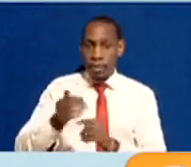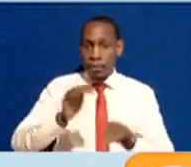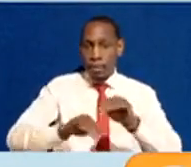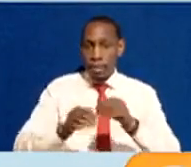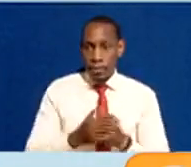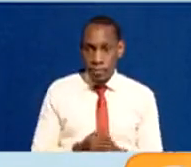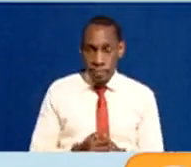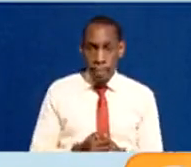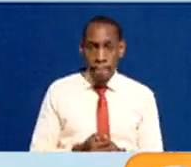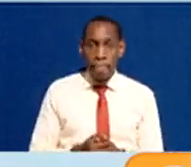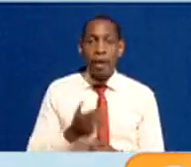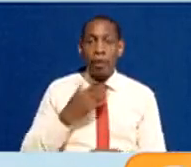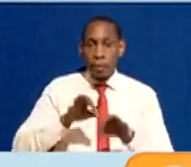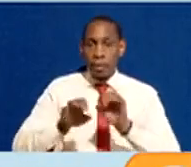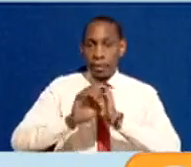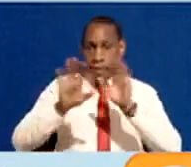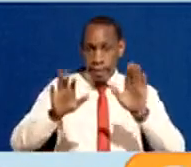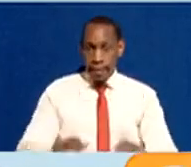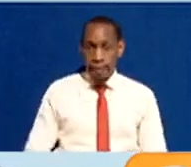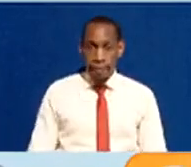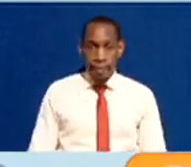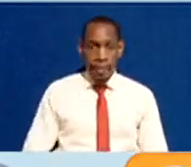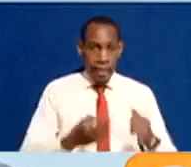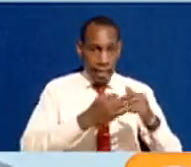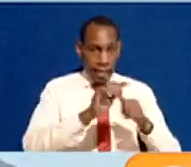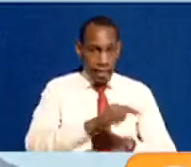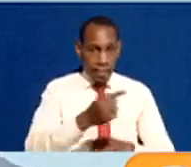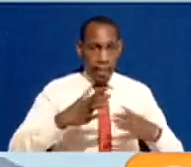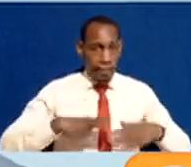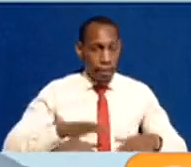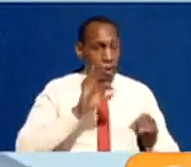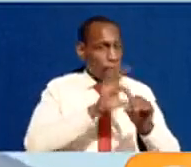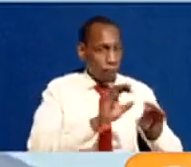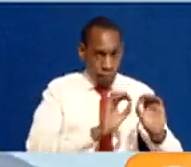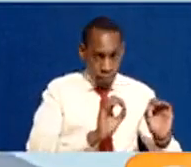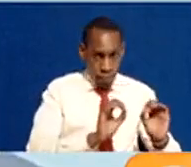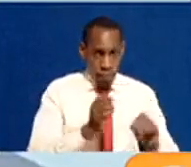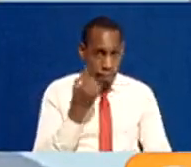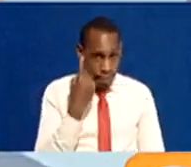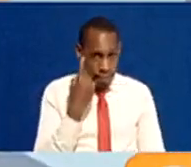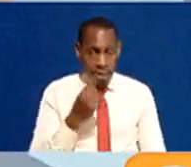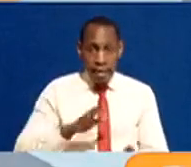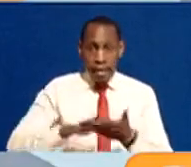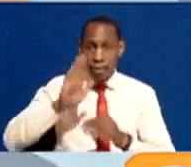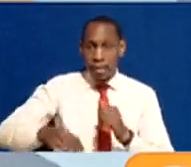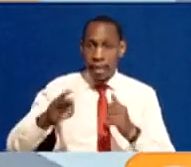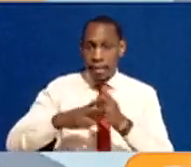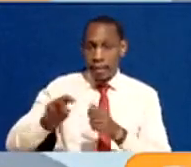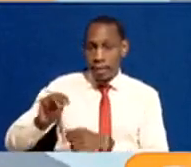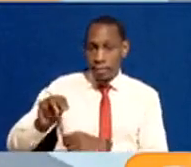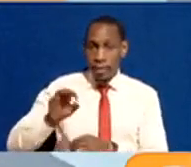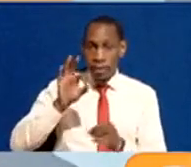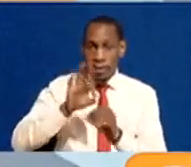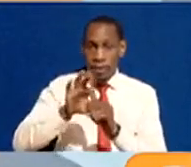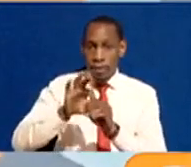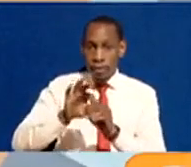election. Let me make it clear. The 8 million who did not vote are more than the 7 million odd